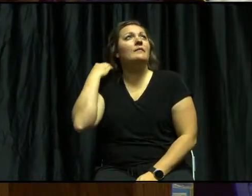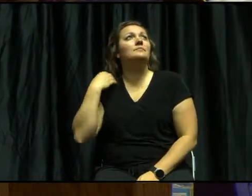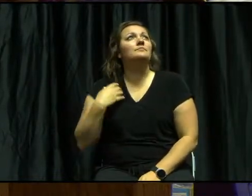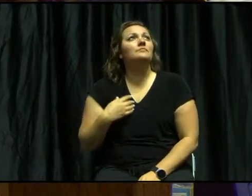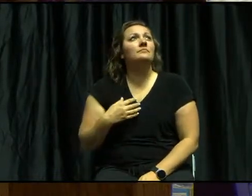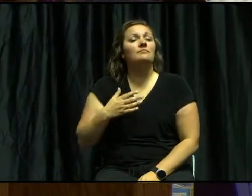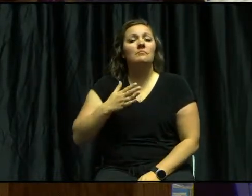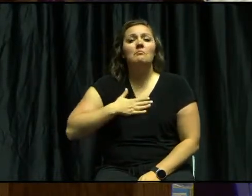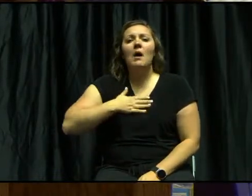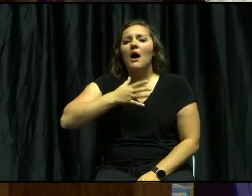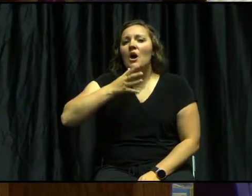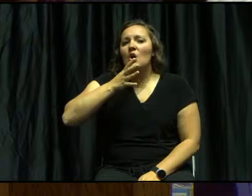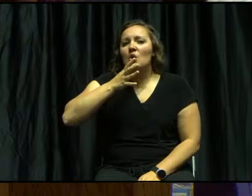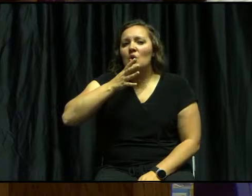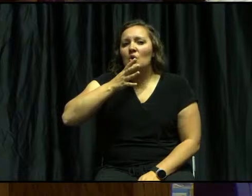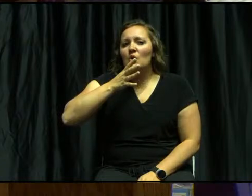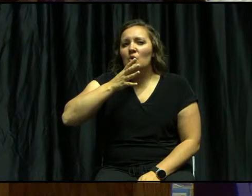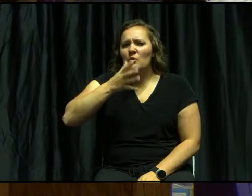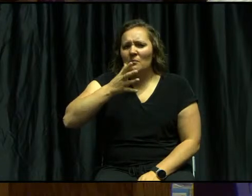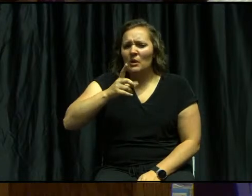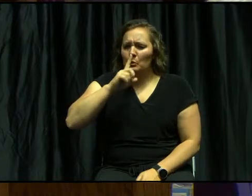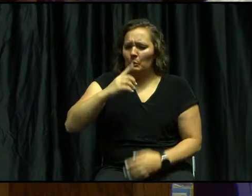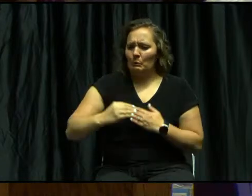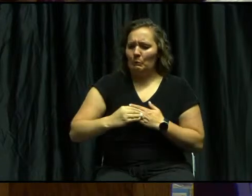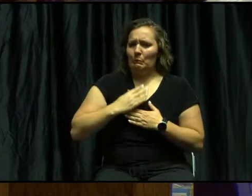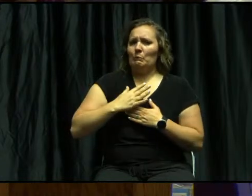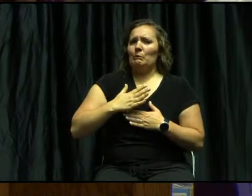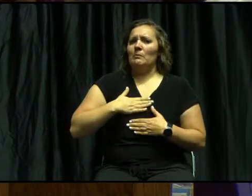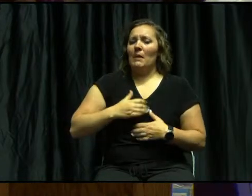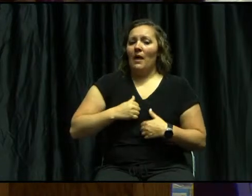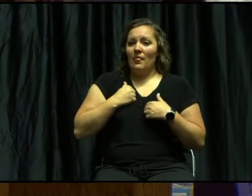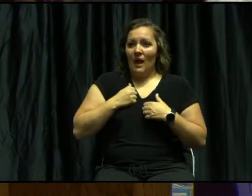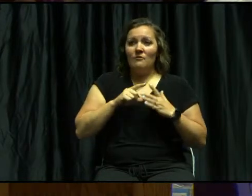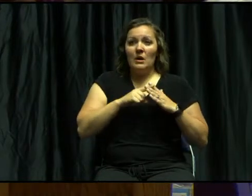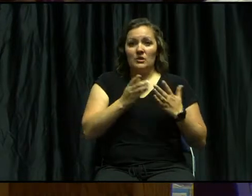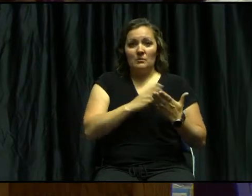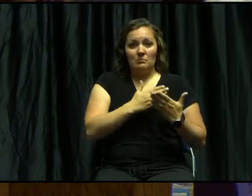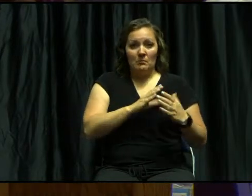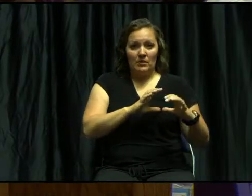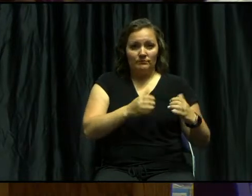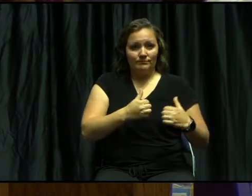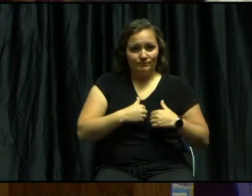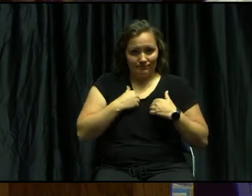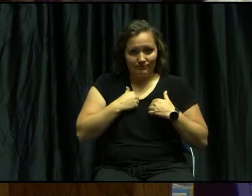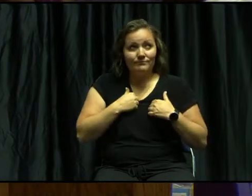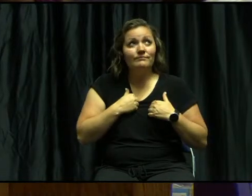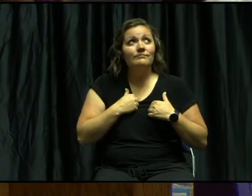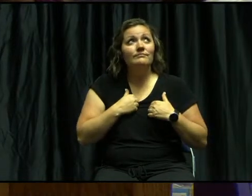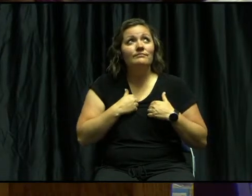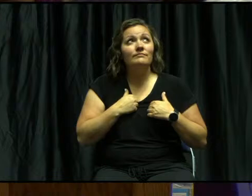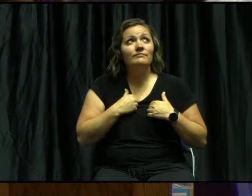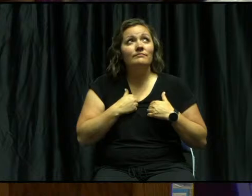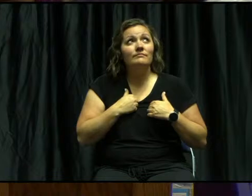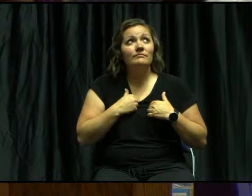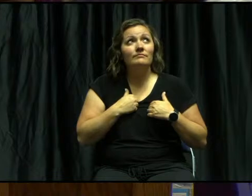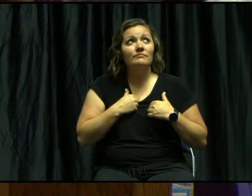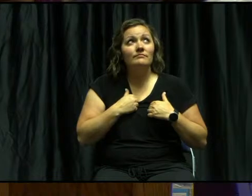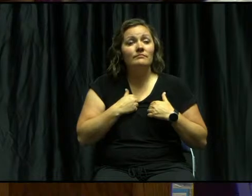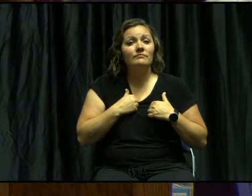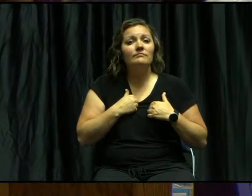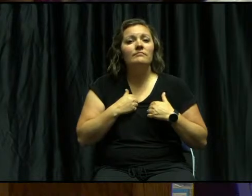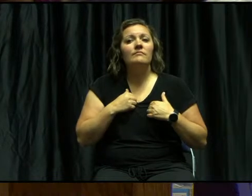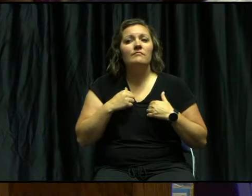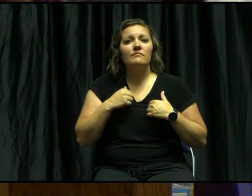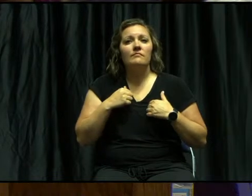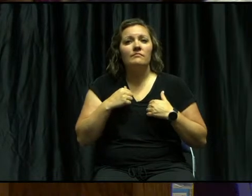My grandmother made a difference in my life when I started my music journey. Dame Kiri's love helped me find my